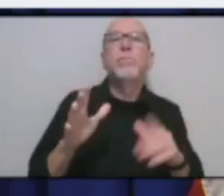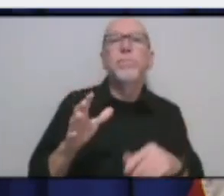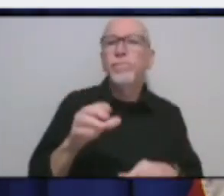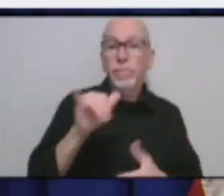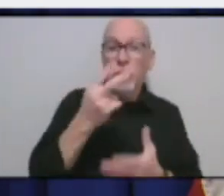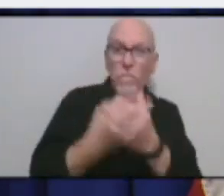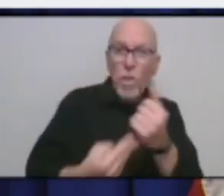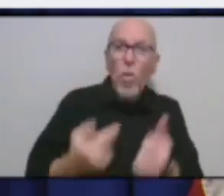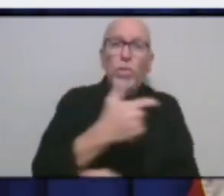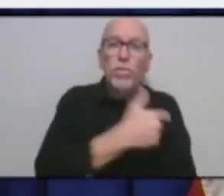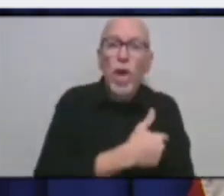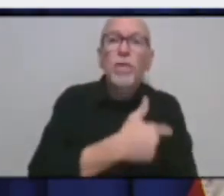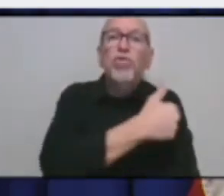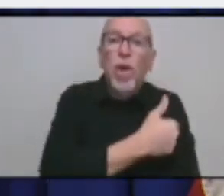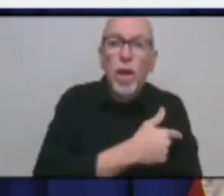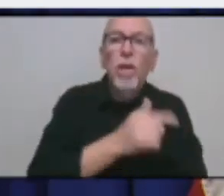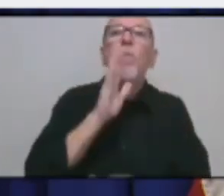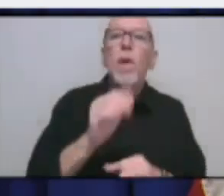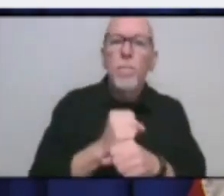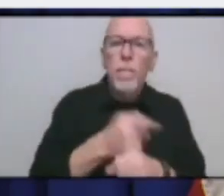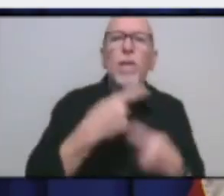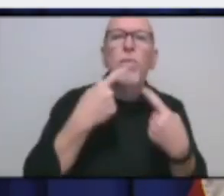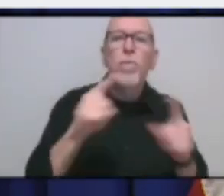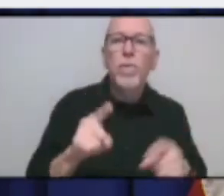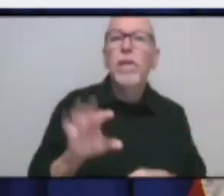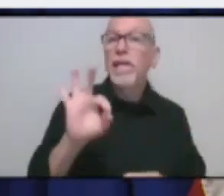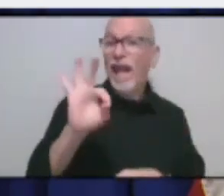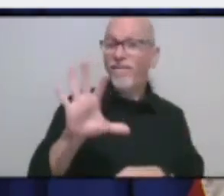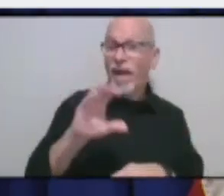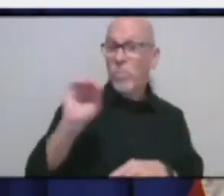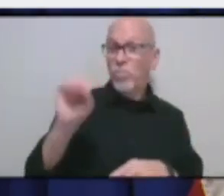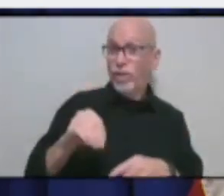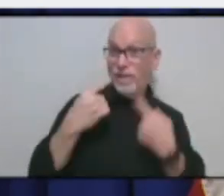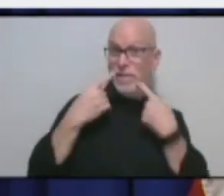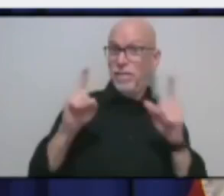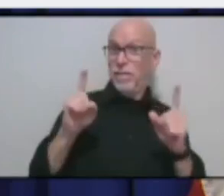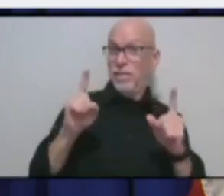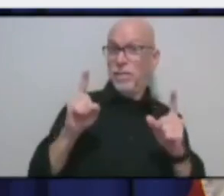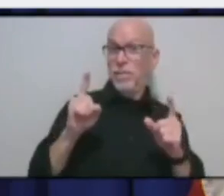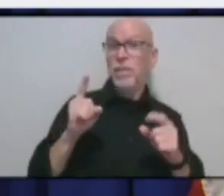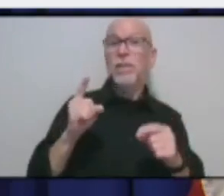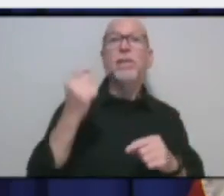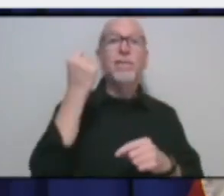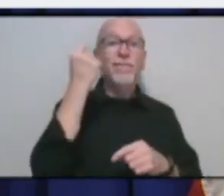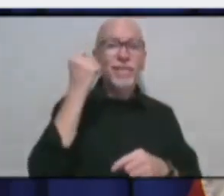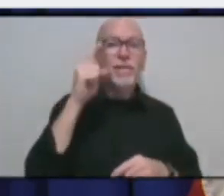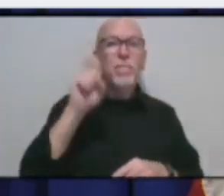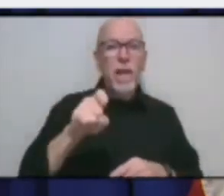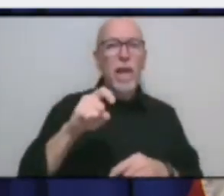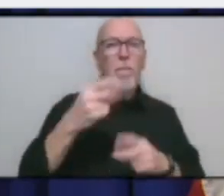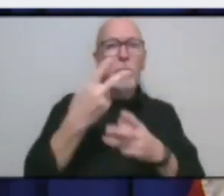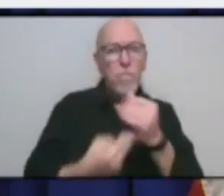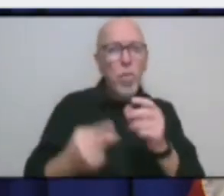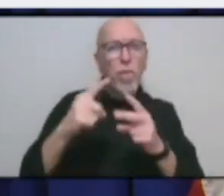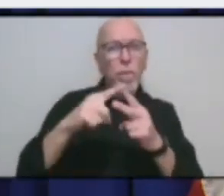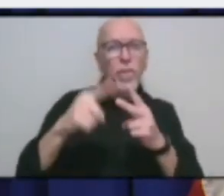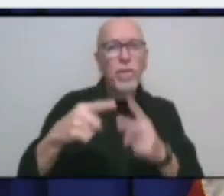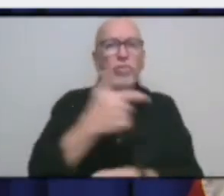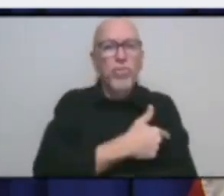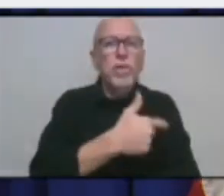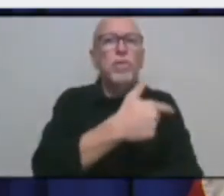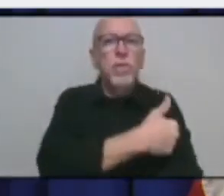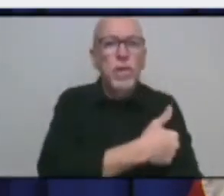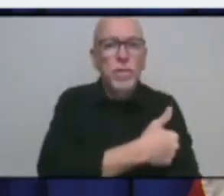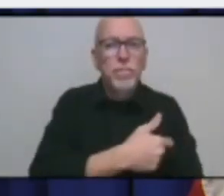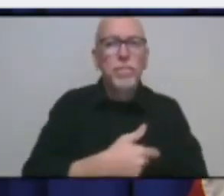to be effective. So that 95% effectivity we've been talking about is only if we get that second dose. I saw a recent